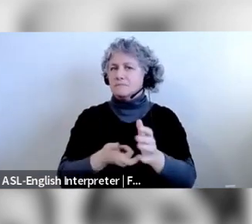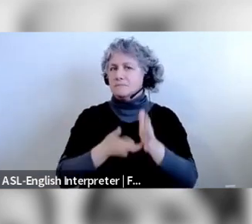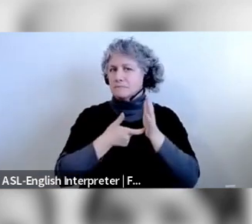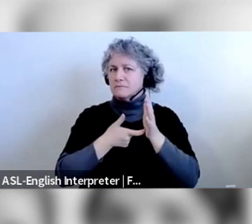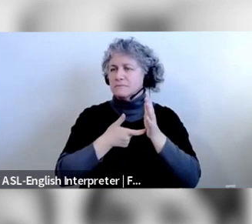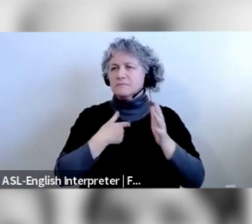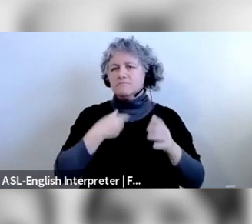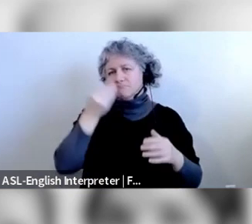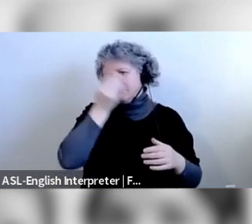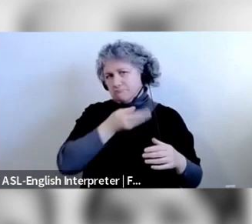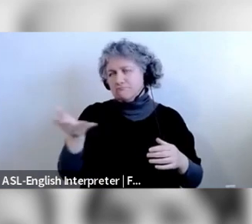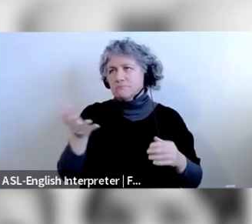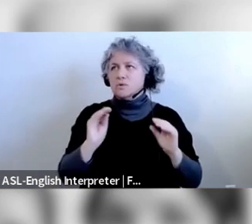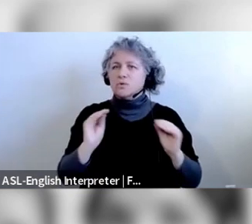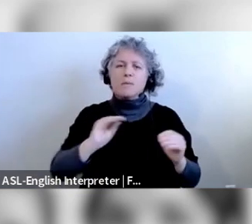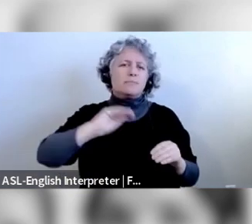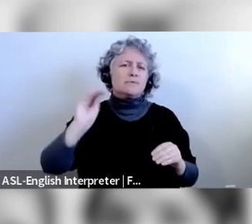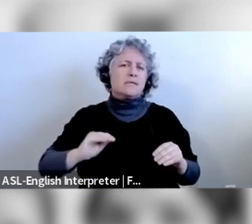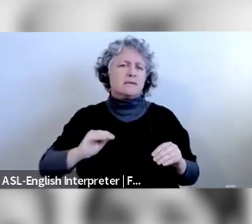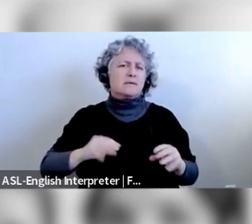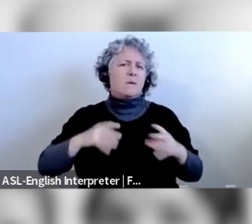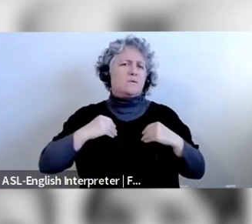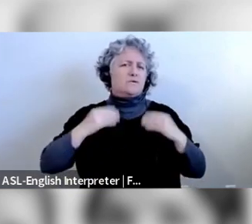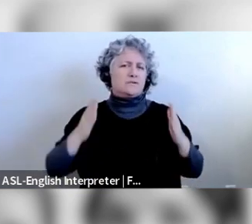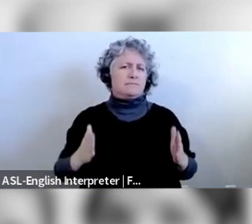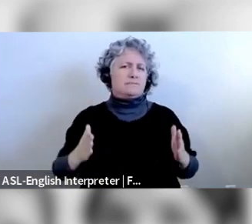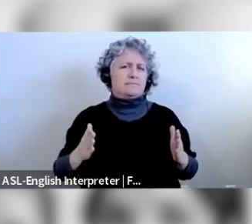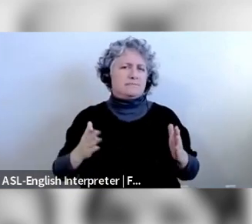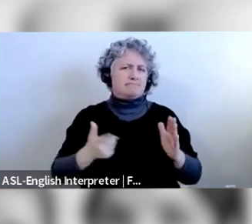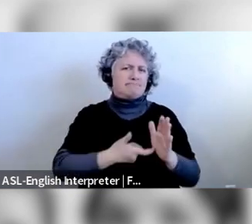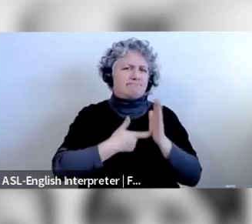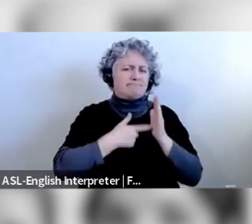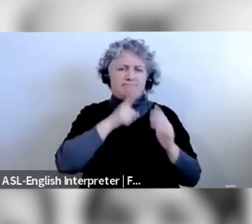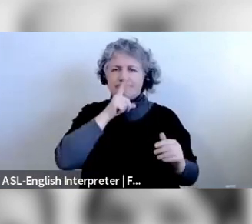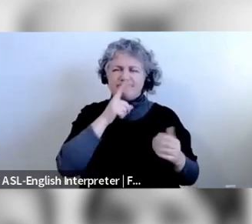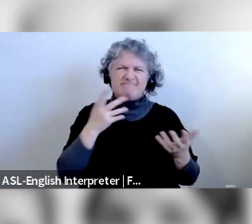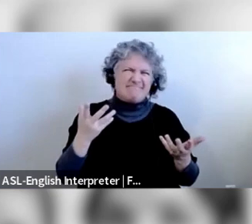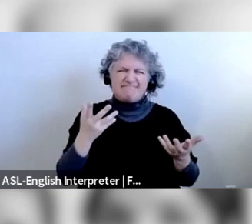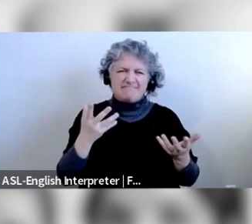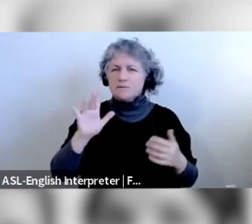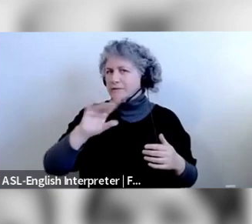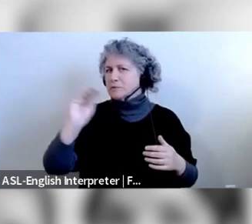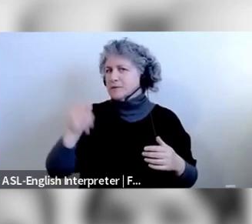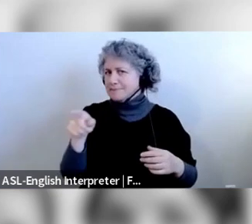I mentioned there's no percent ownership that is the requirement, but yeah, you would.